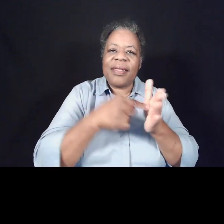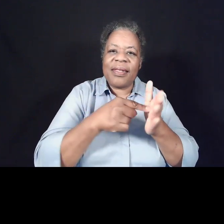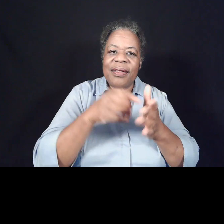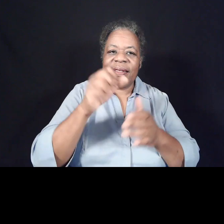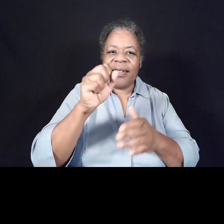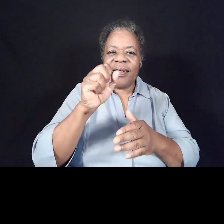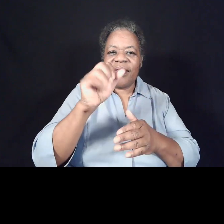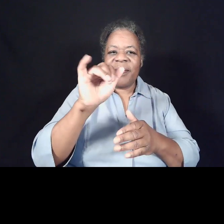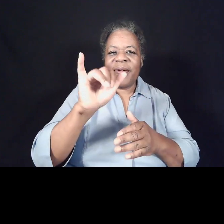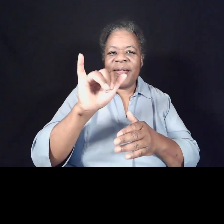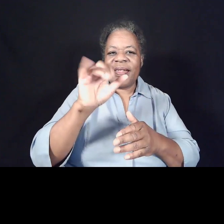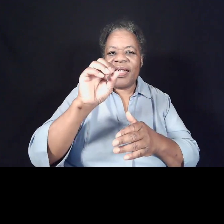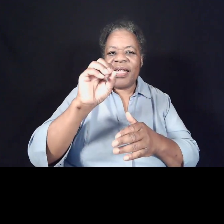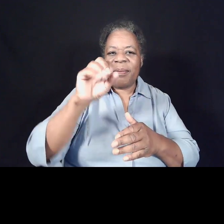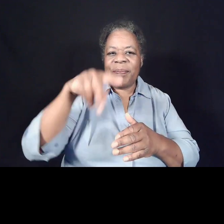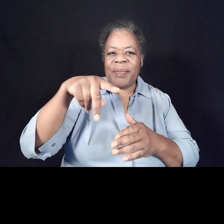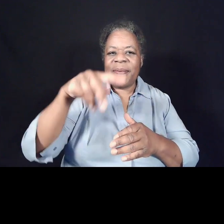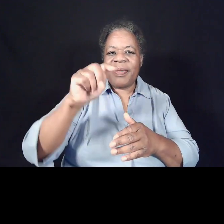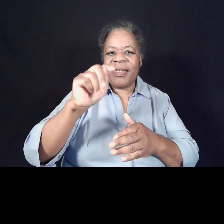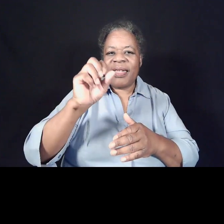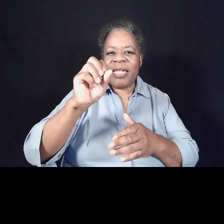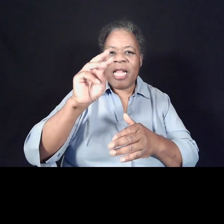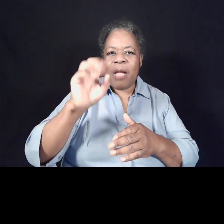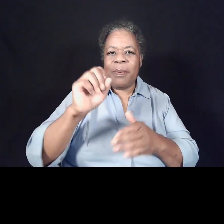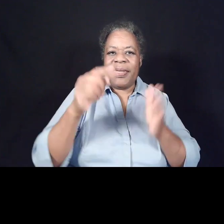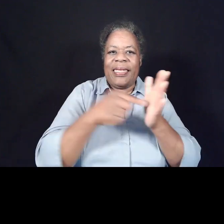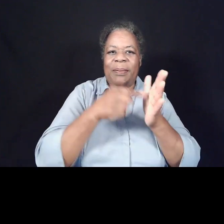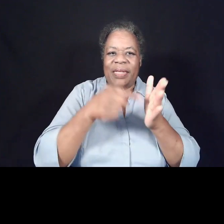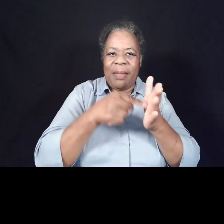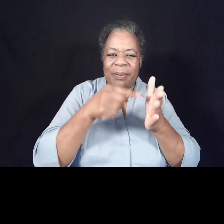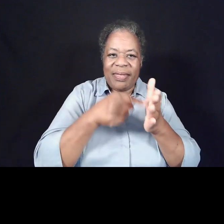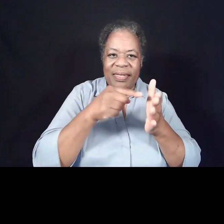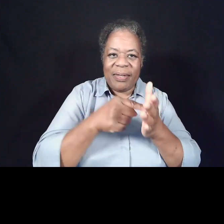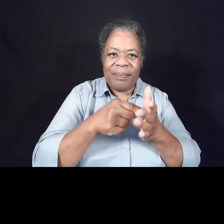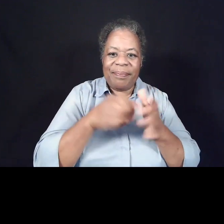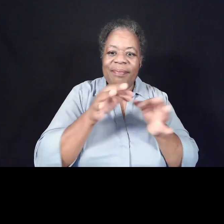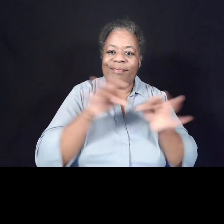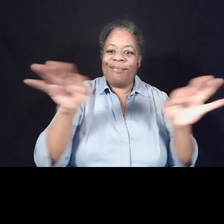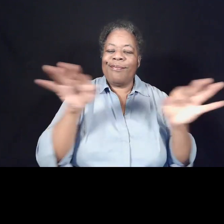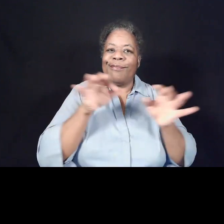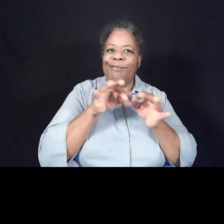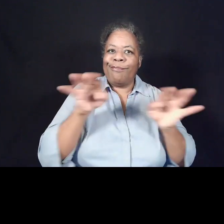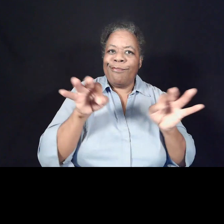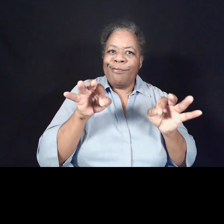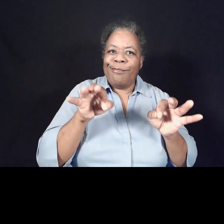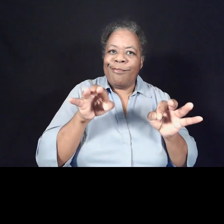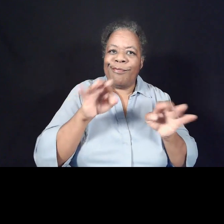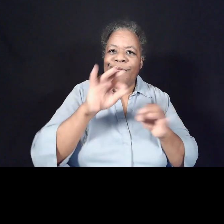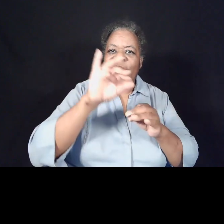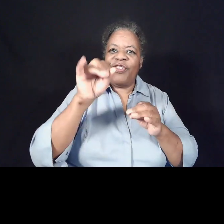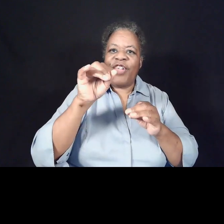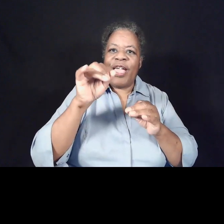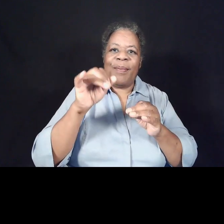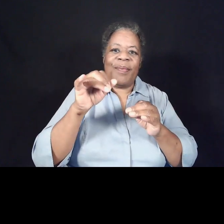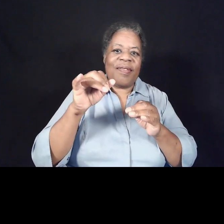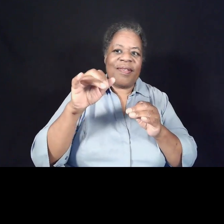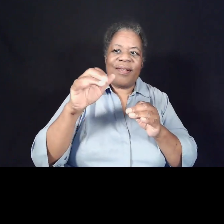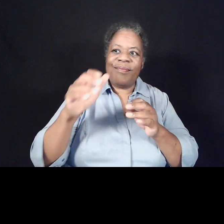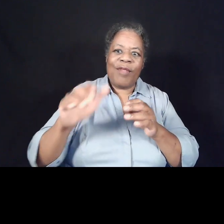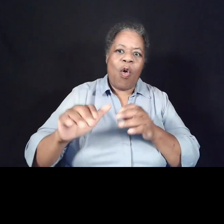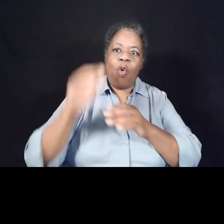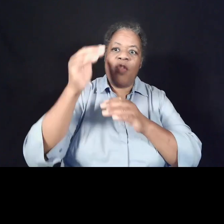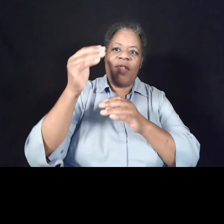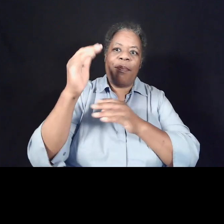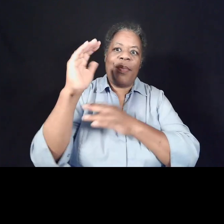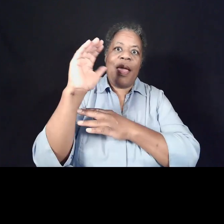good doctor wants to know. And in the opening lines, James holds up that mirror he talked about back